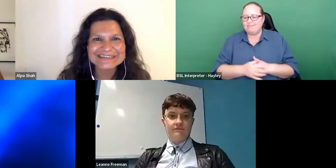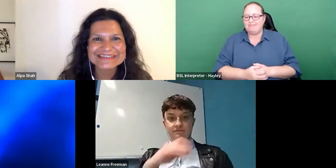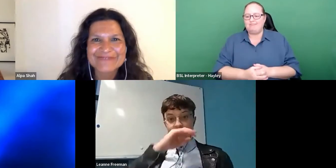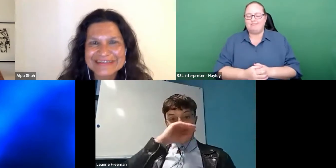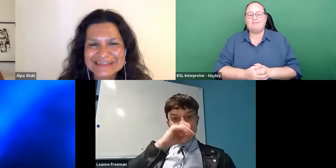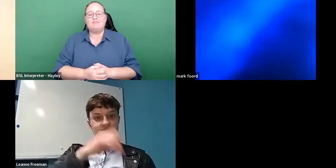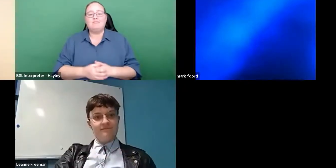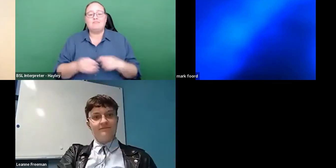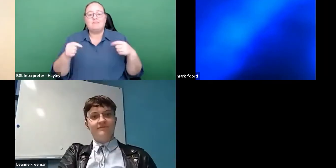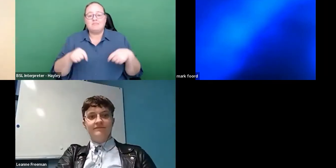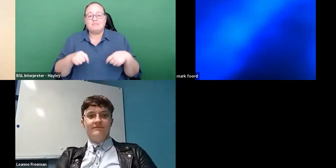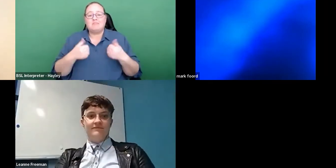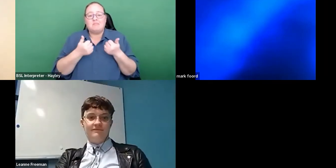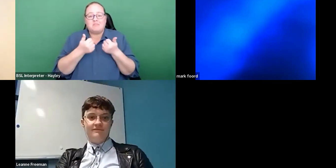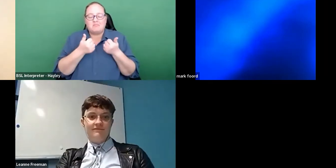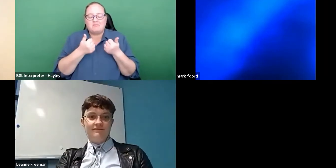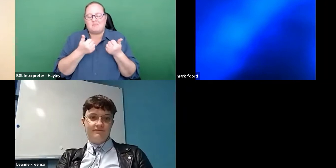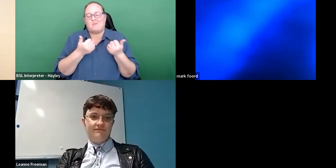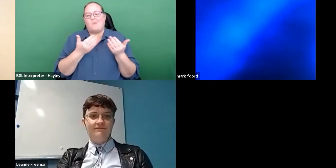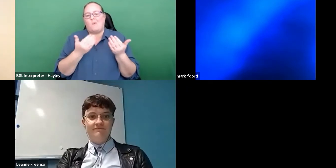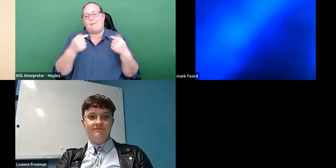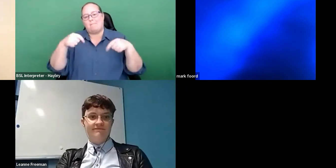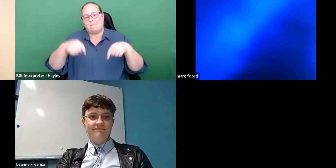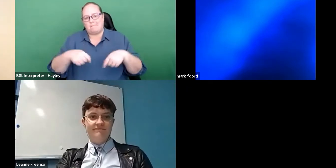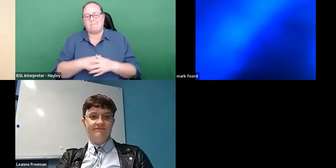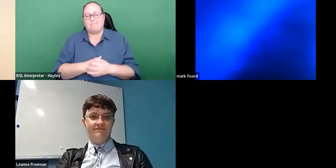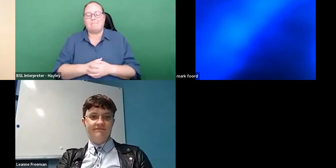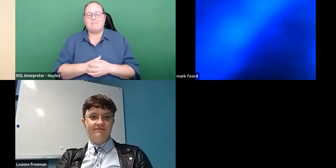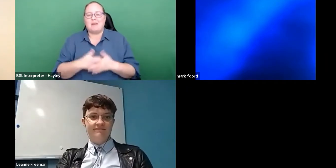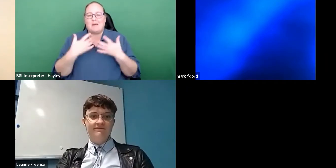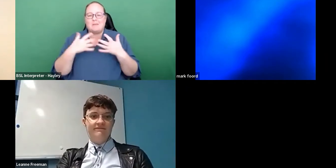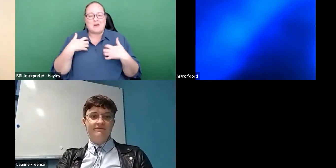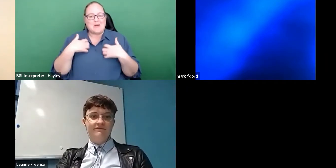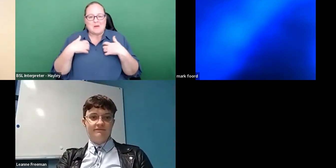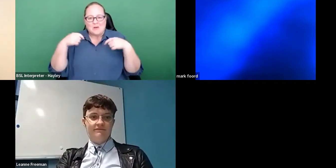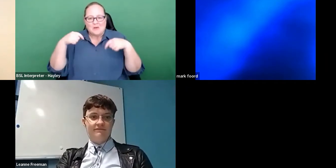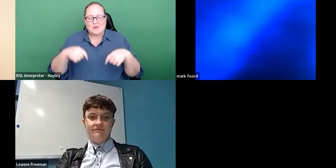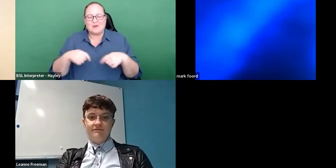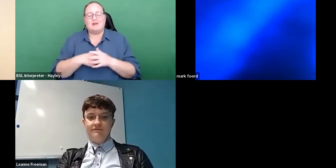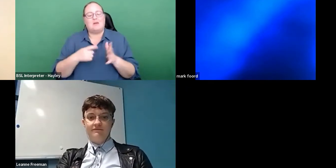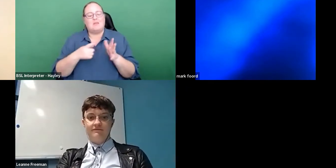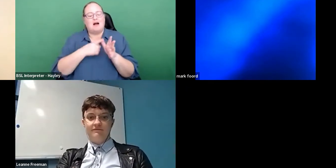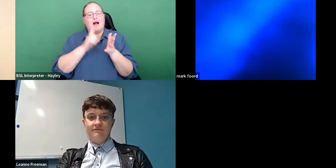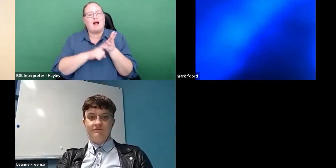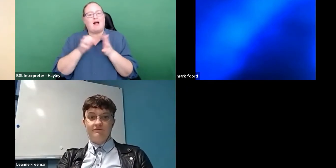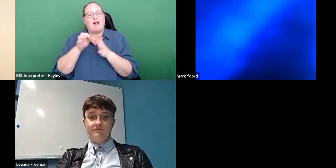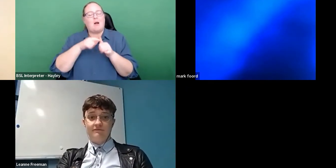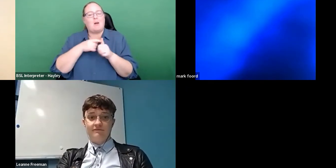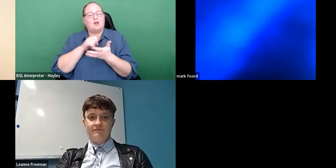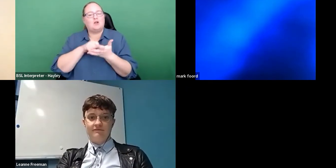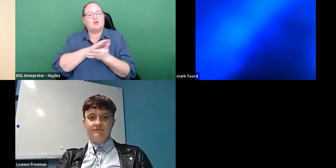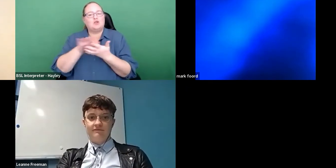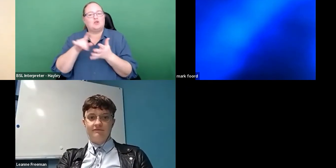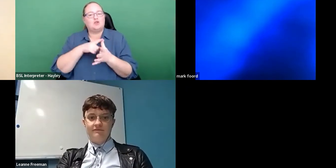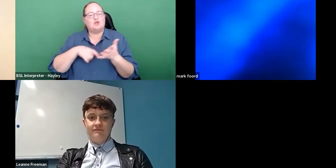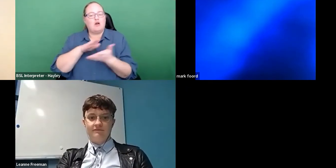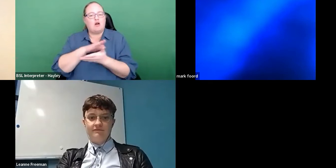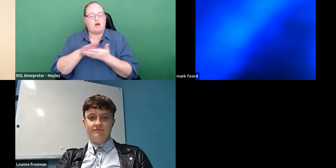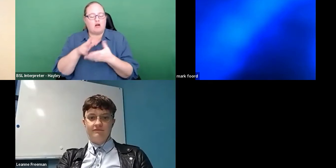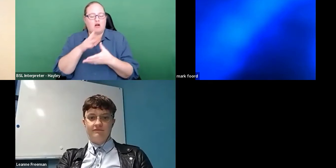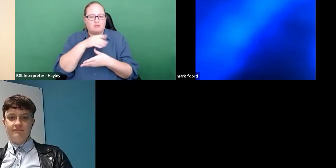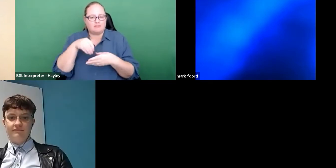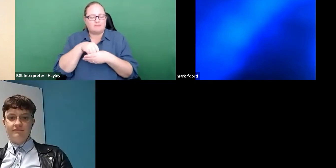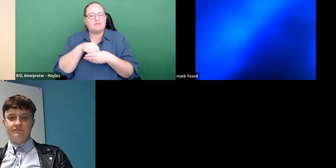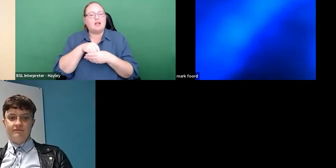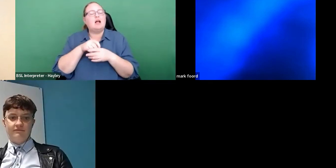Welcome to this event, is one that I've long been waiting for. I'm Alpa Shah, I'm a professor of anthropology and a convener of the Global Economies of